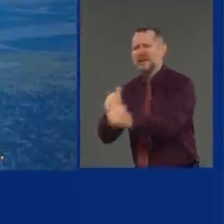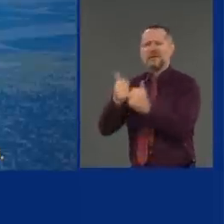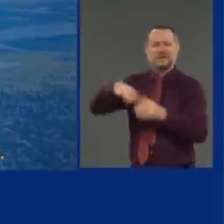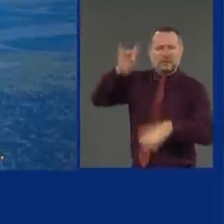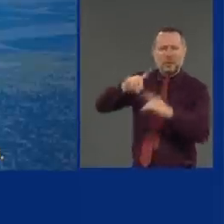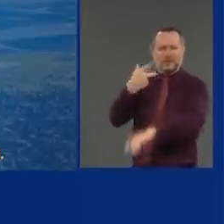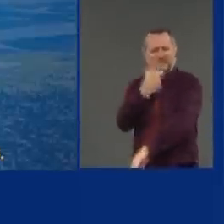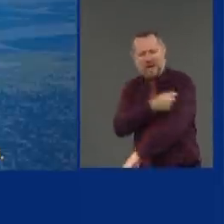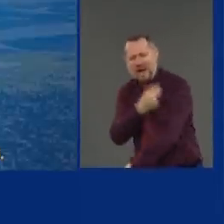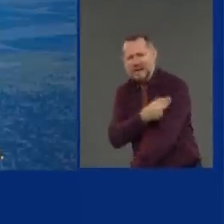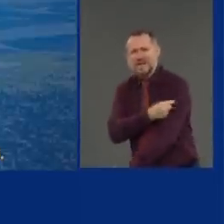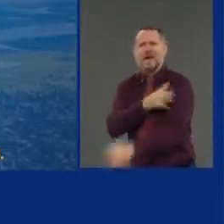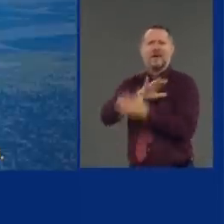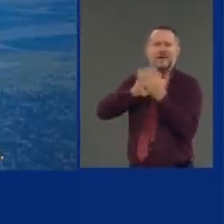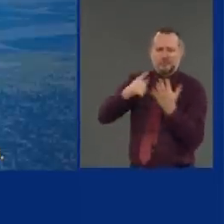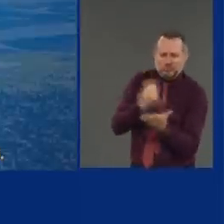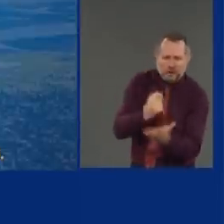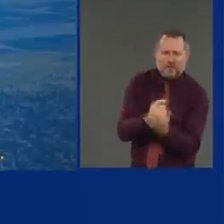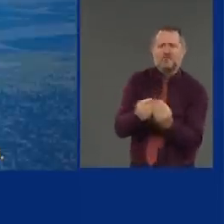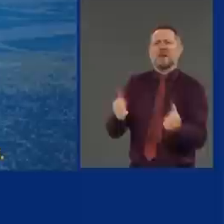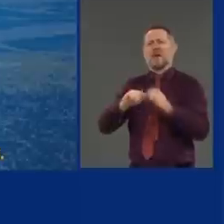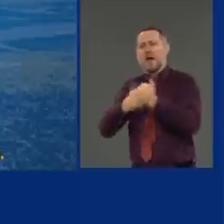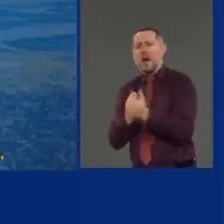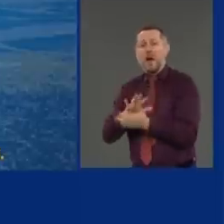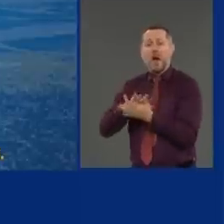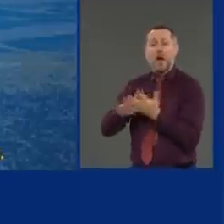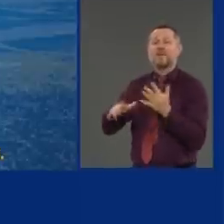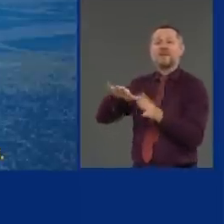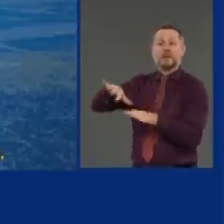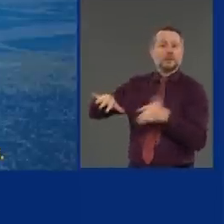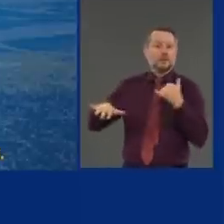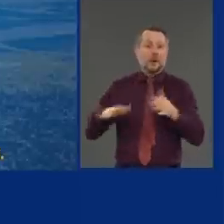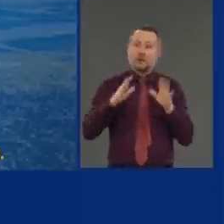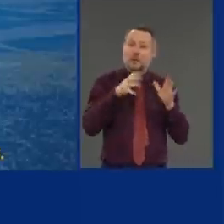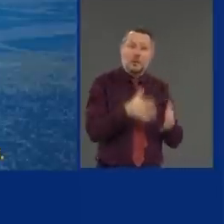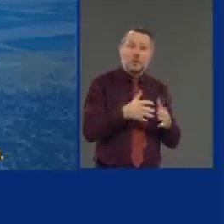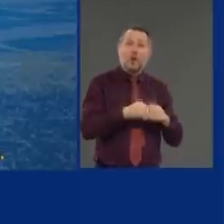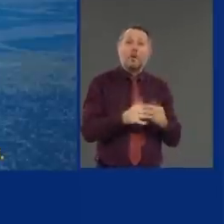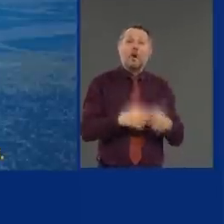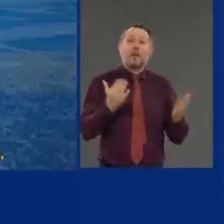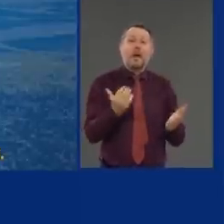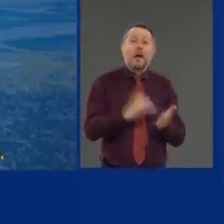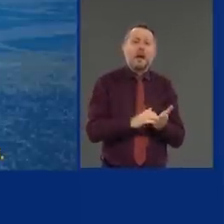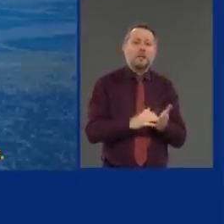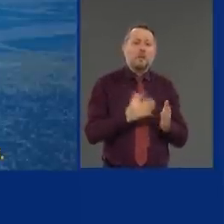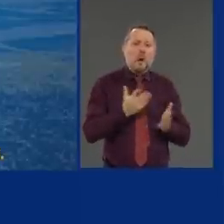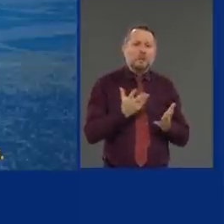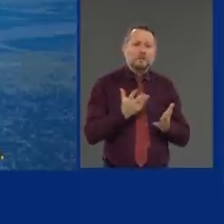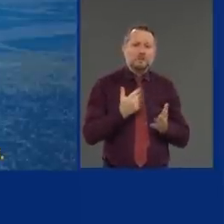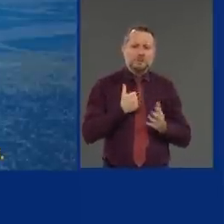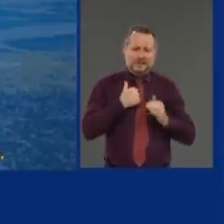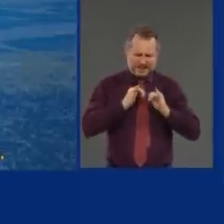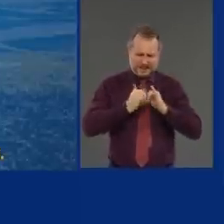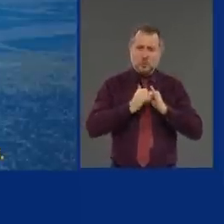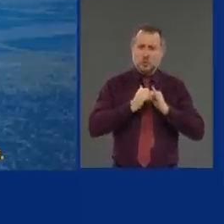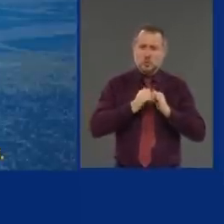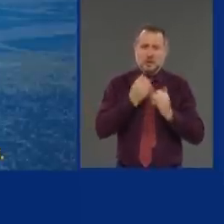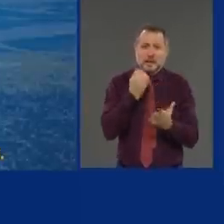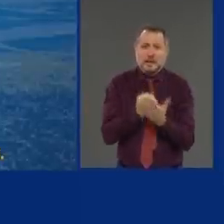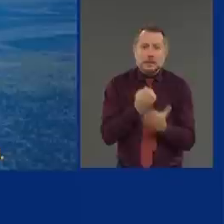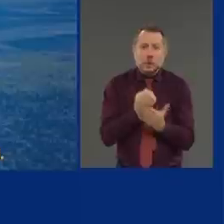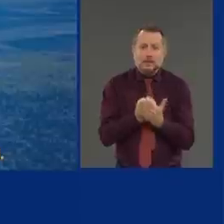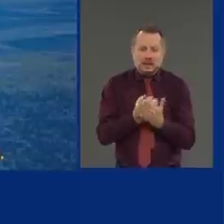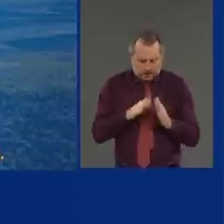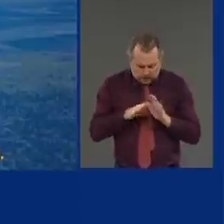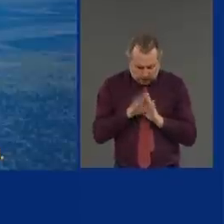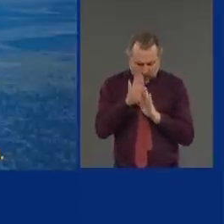or a treatment? Reopening says, how do you now restart the economy and control the virus